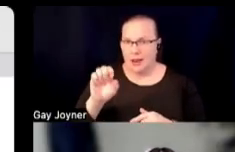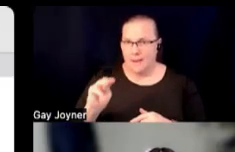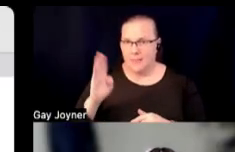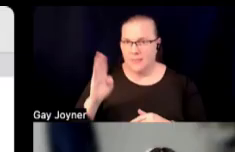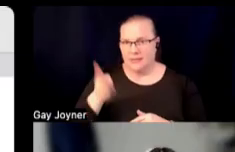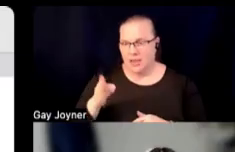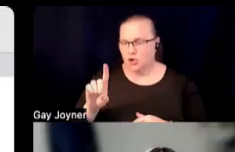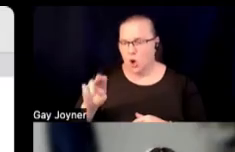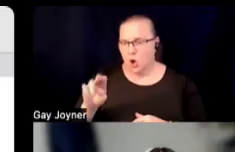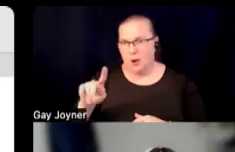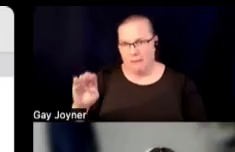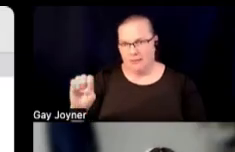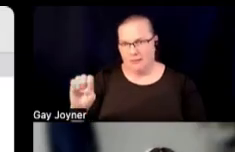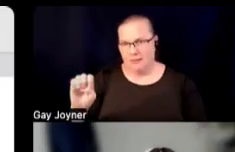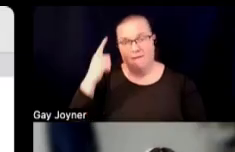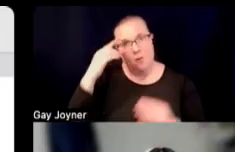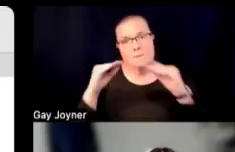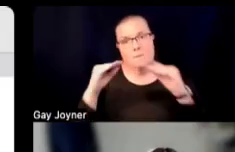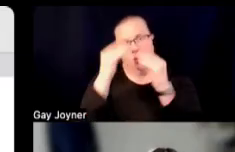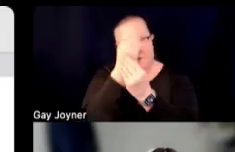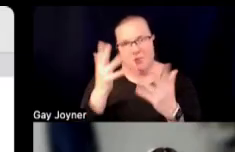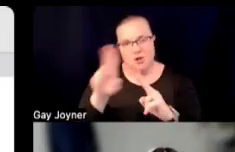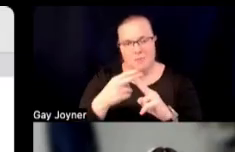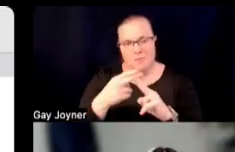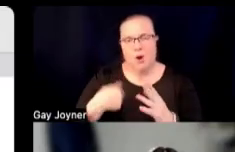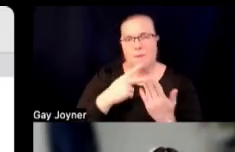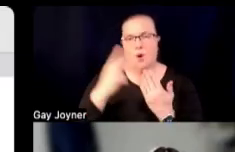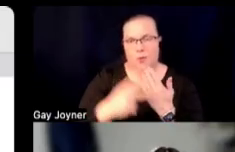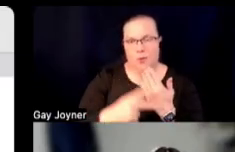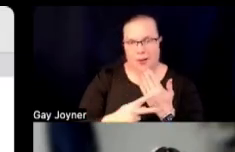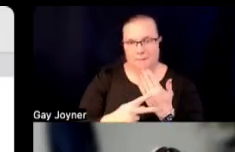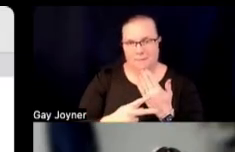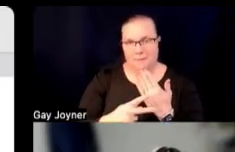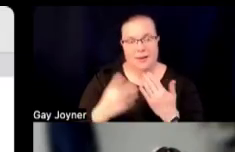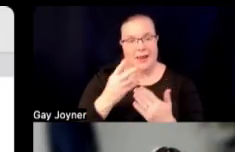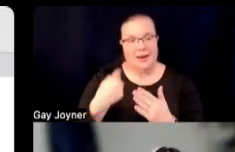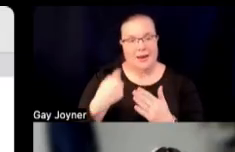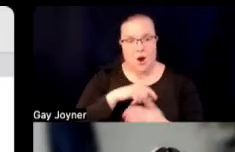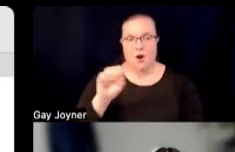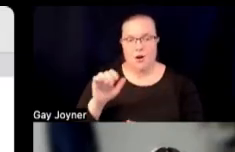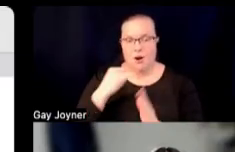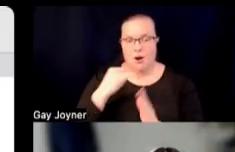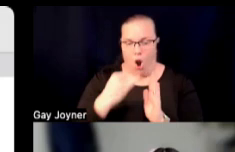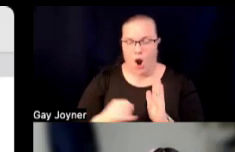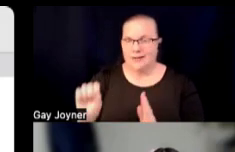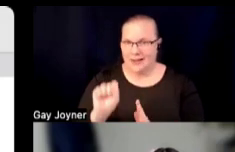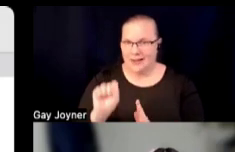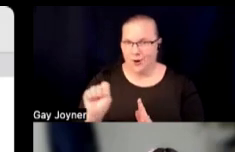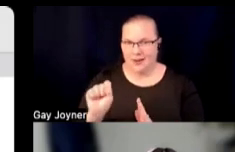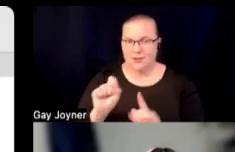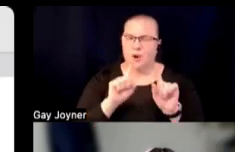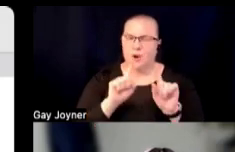draketarts.com/donate. For more information about our programs and our Art Saturdays, please also go to our